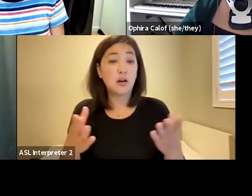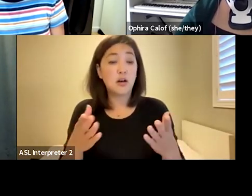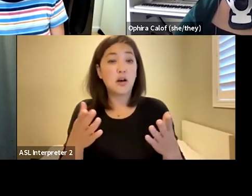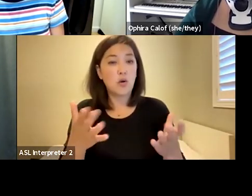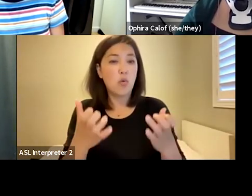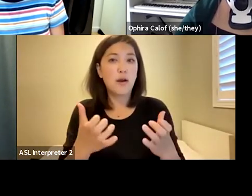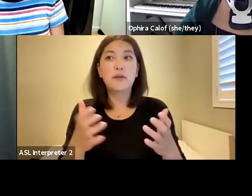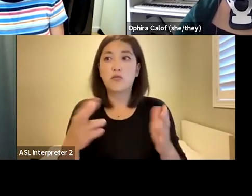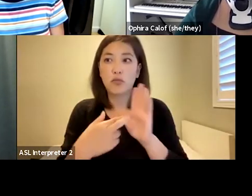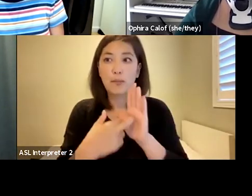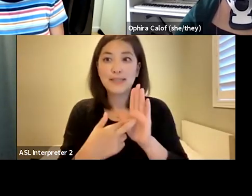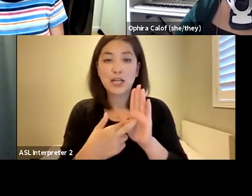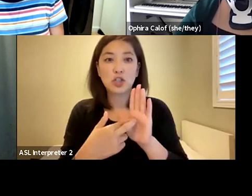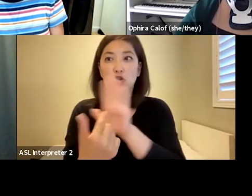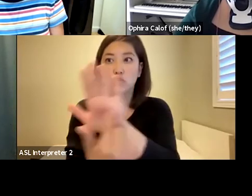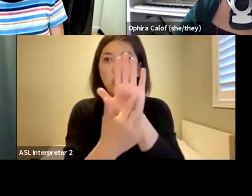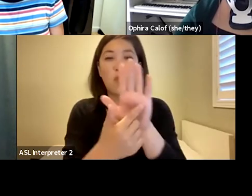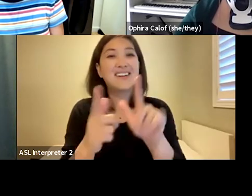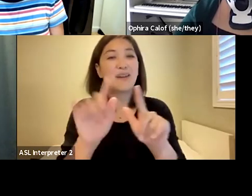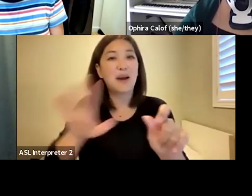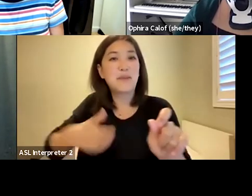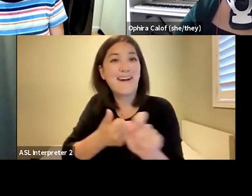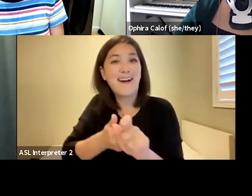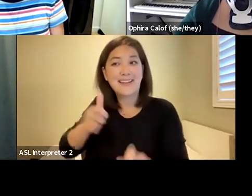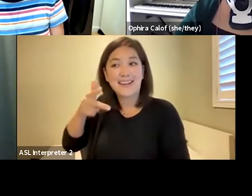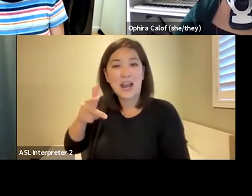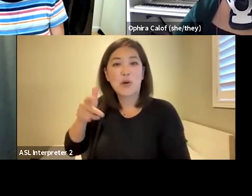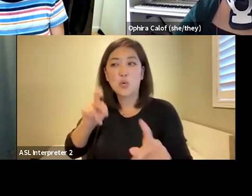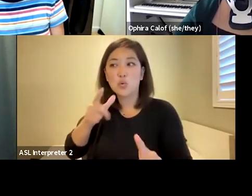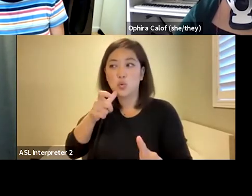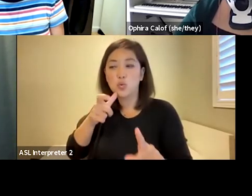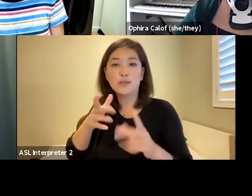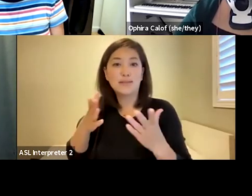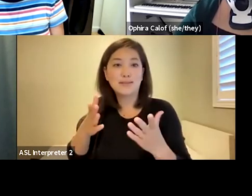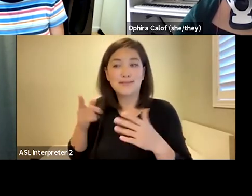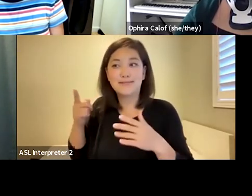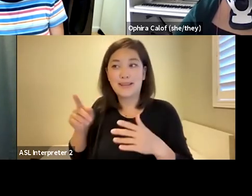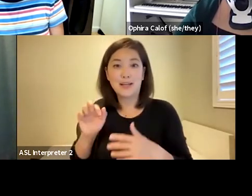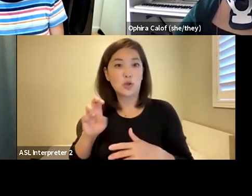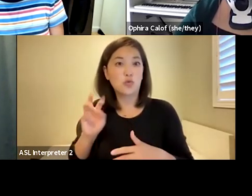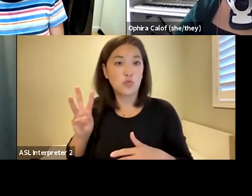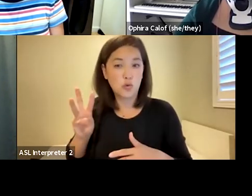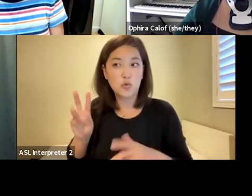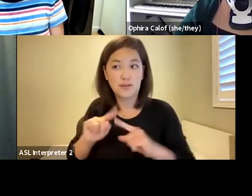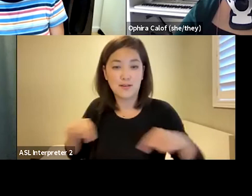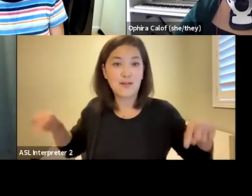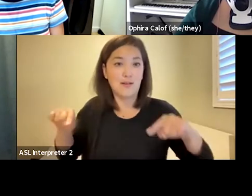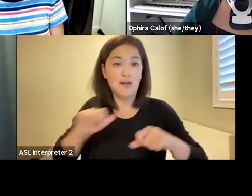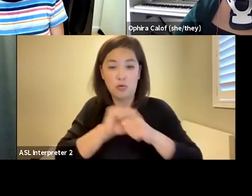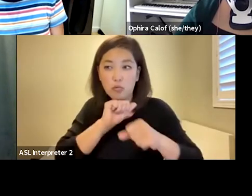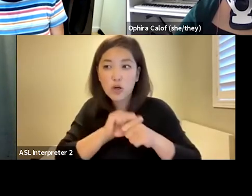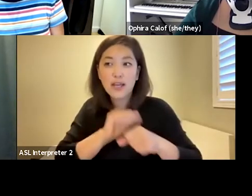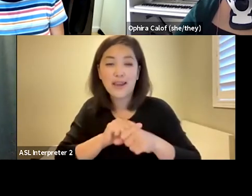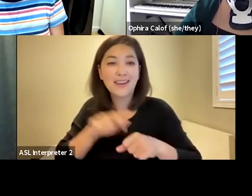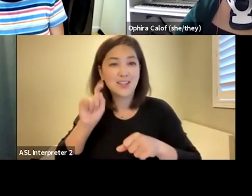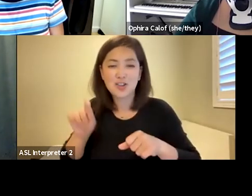because that's the space which is most homogenous, which is typically led by white guys in positions of power. So yeah,